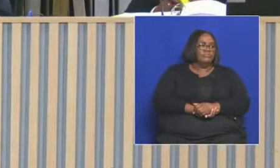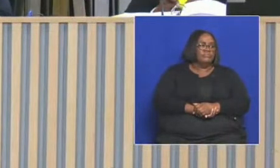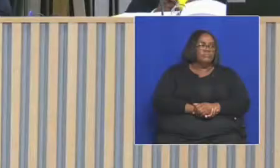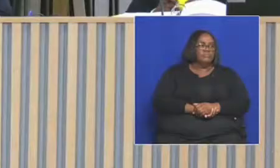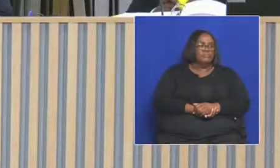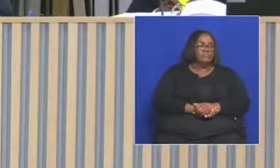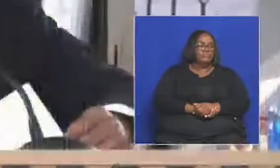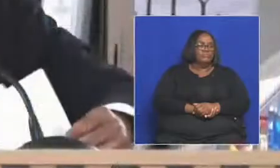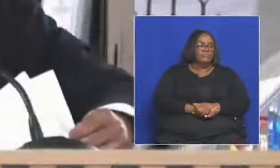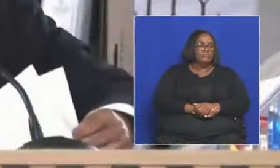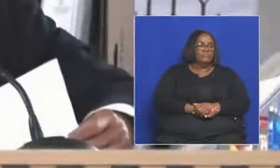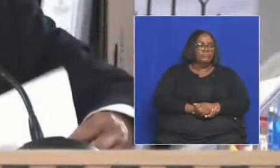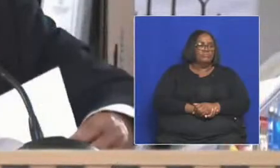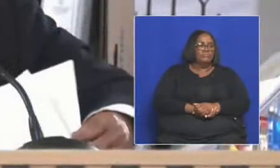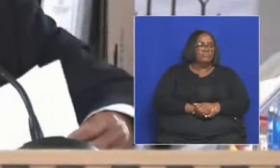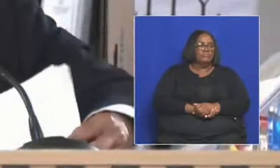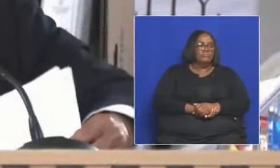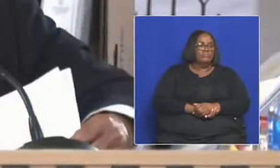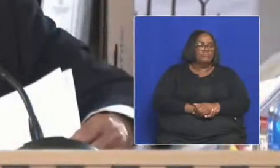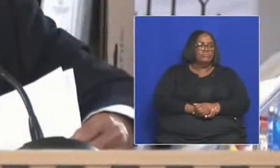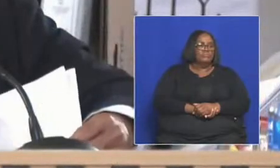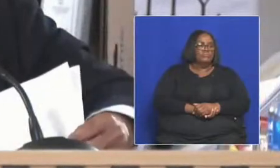It's a series of them.